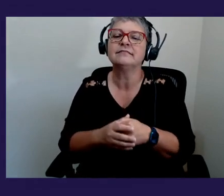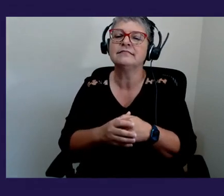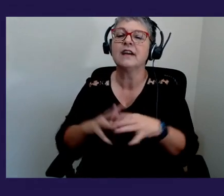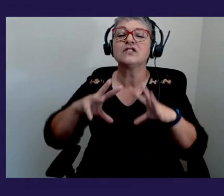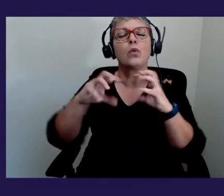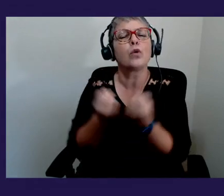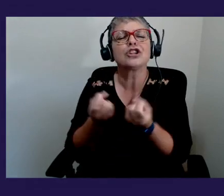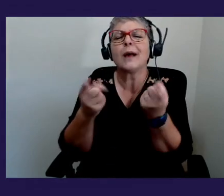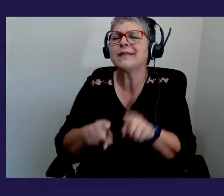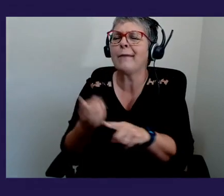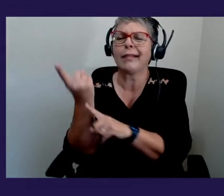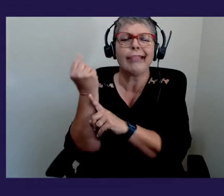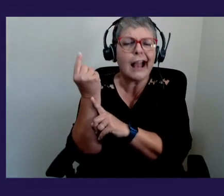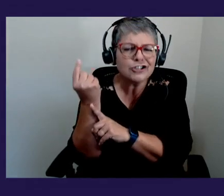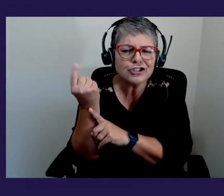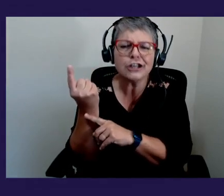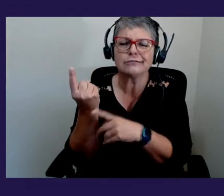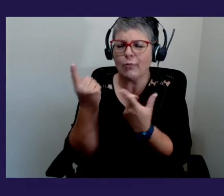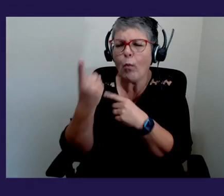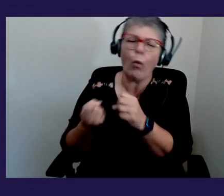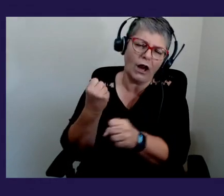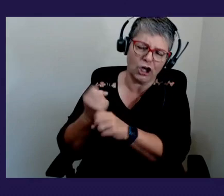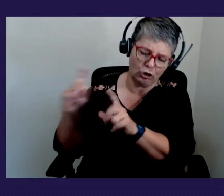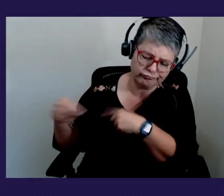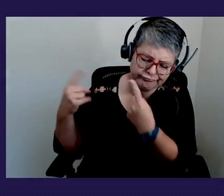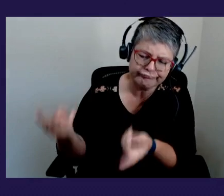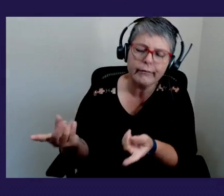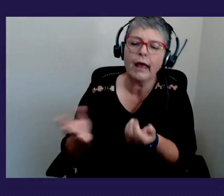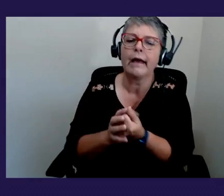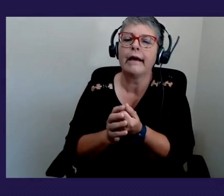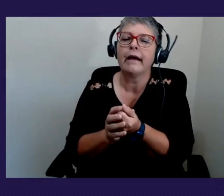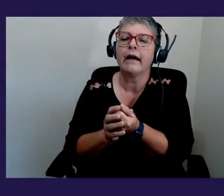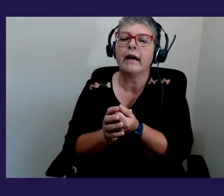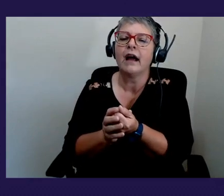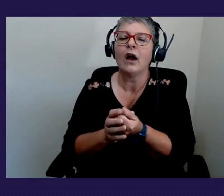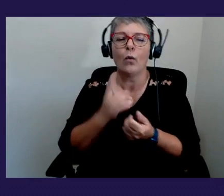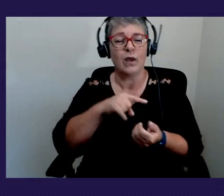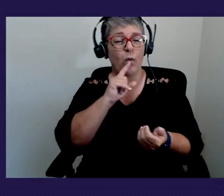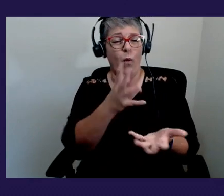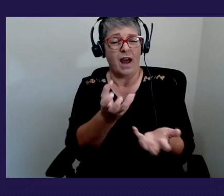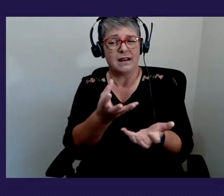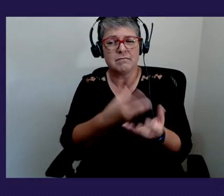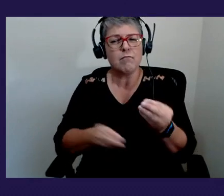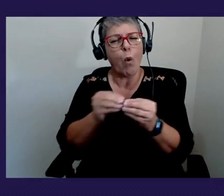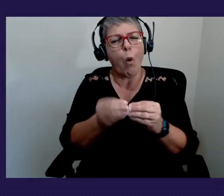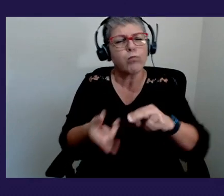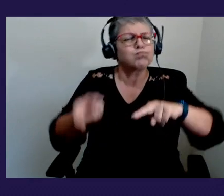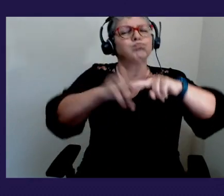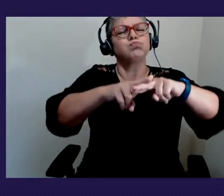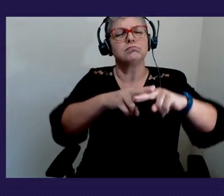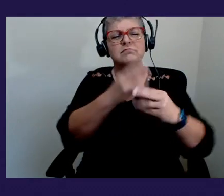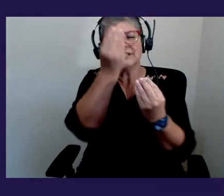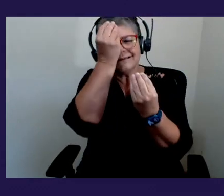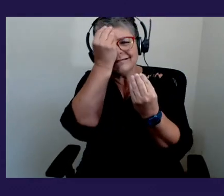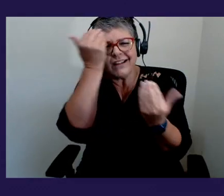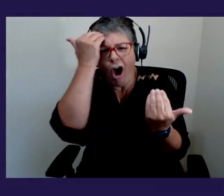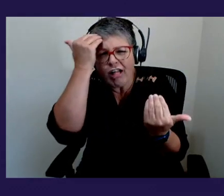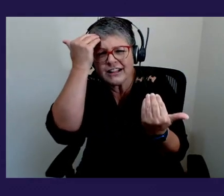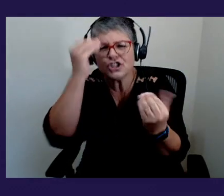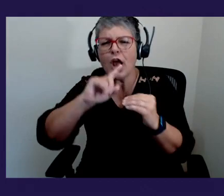ago now, and we were really focused on the building knowledge of and trust in PHEPR